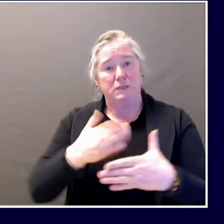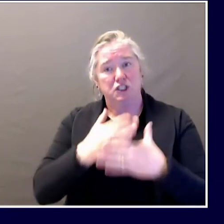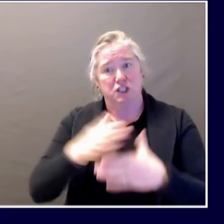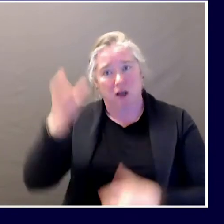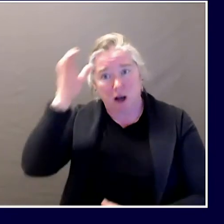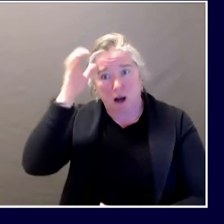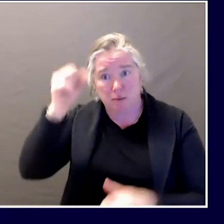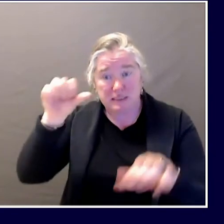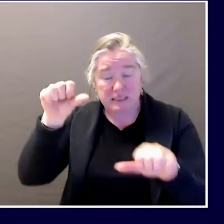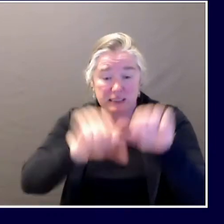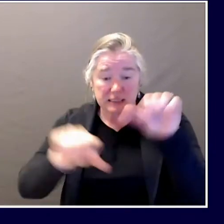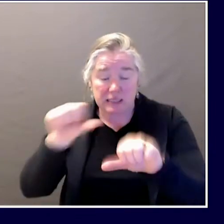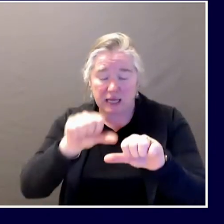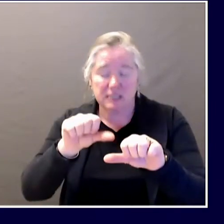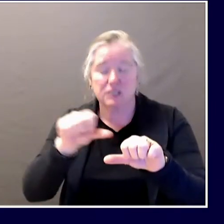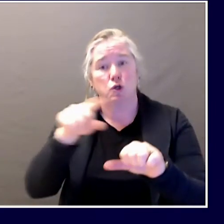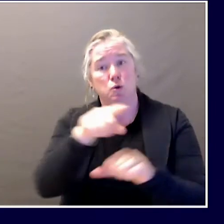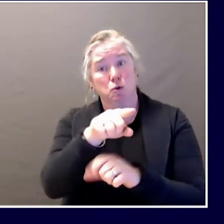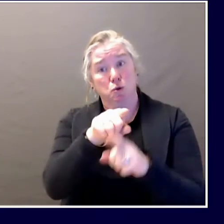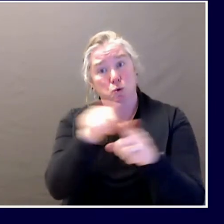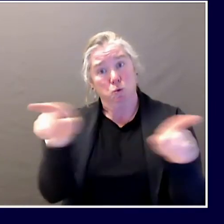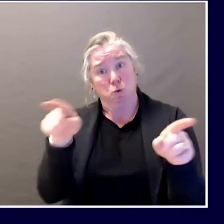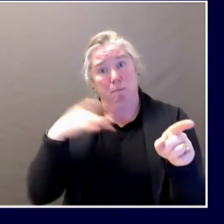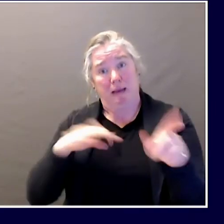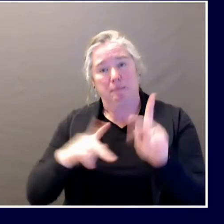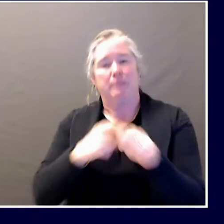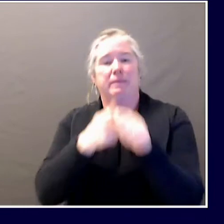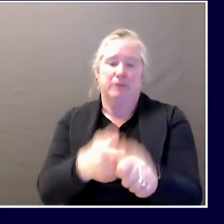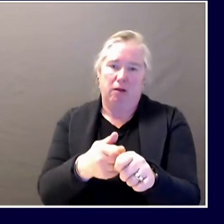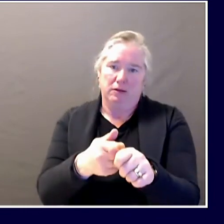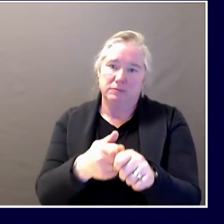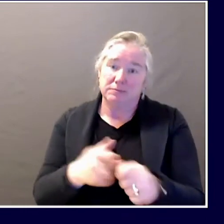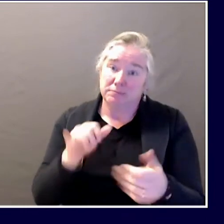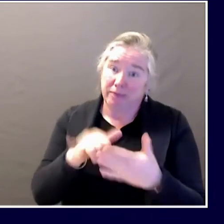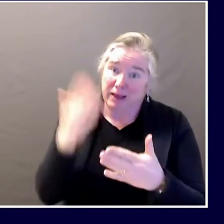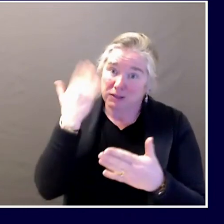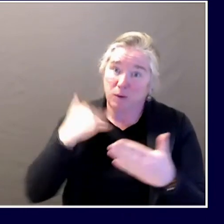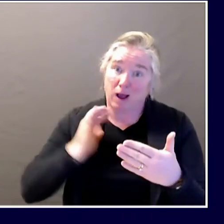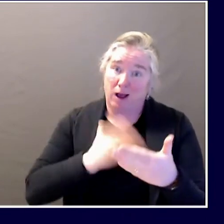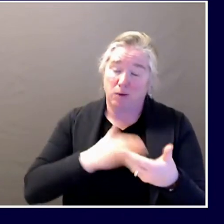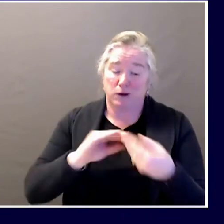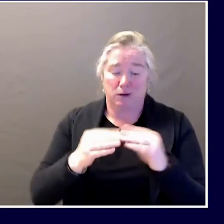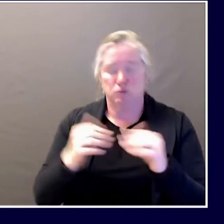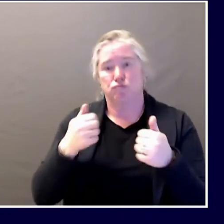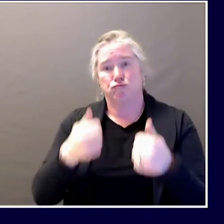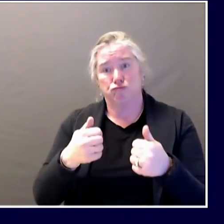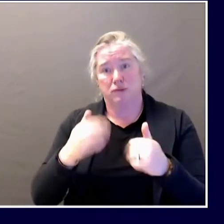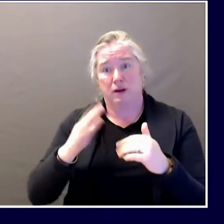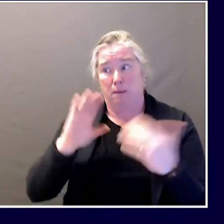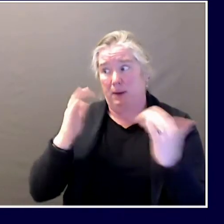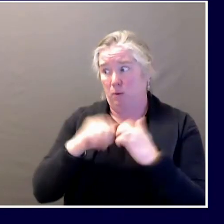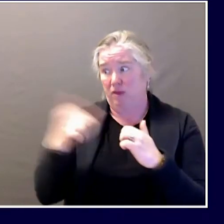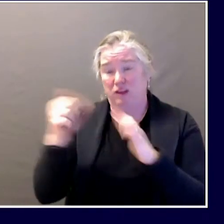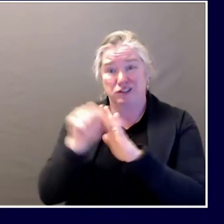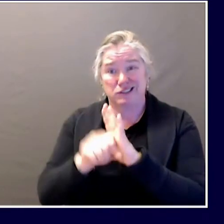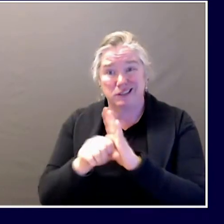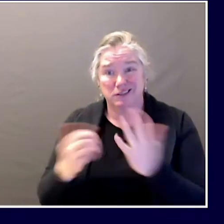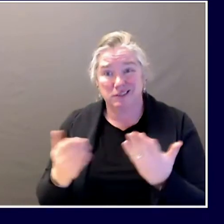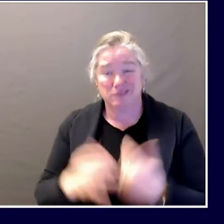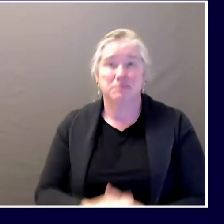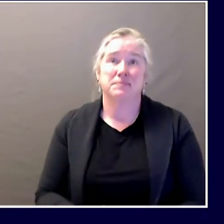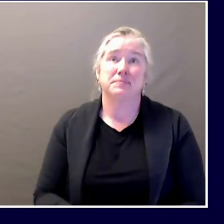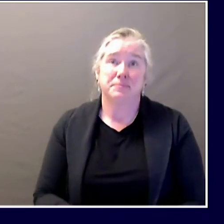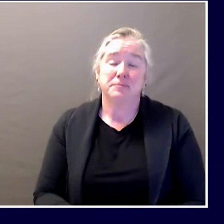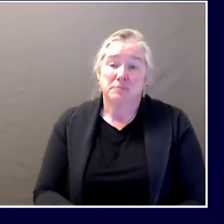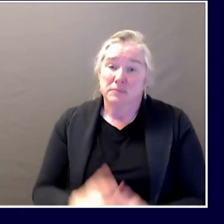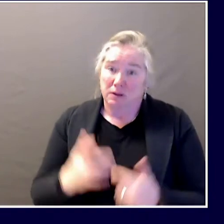case rates are as low as they are compared to other states. I trust everyone in Maine to understand where this is coming from and what the